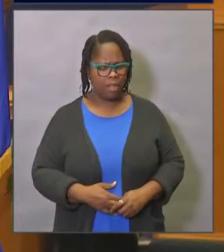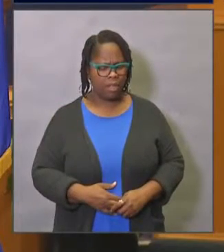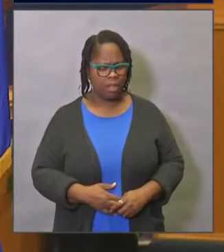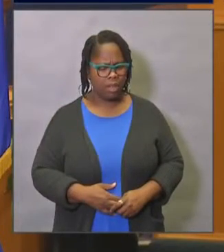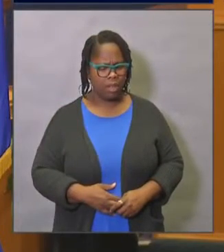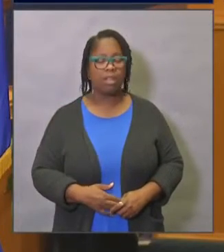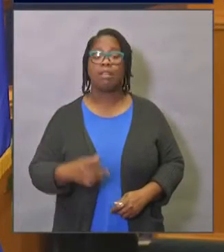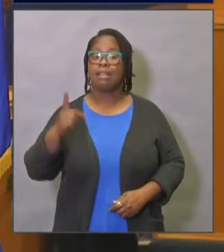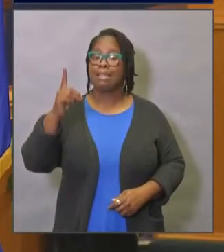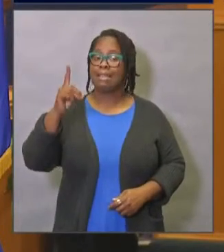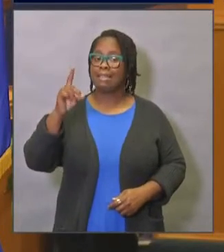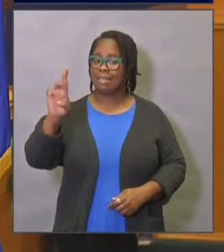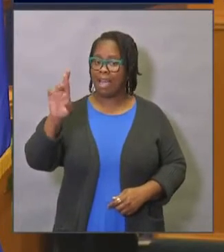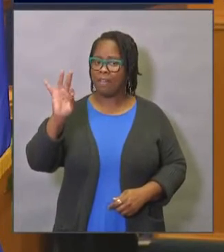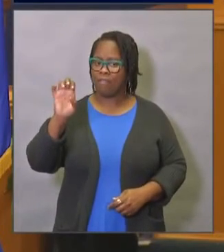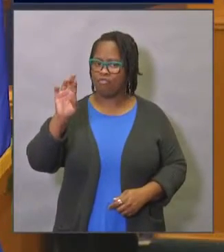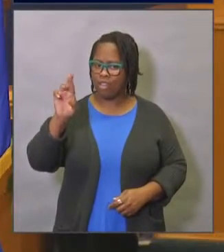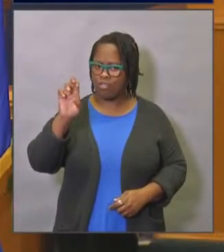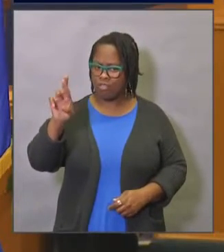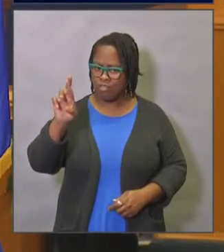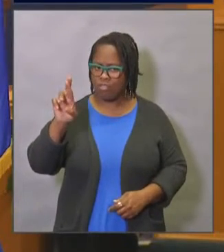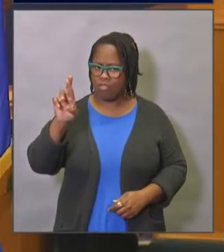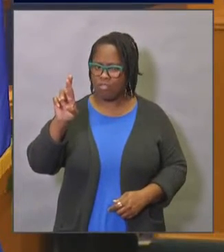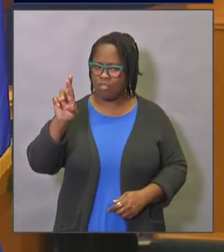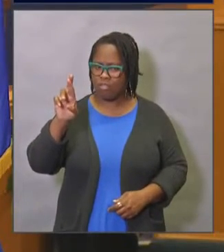Dr. Ferrer.